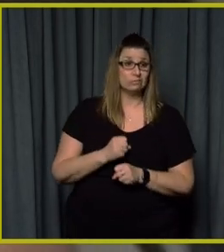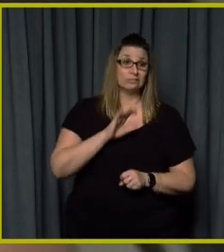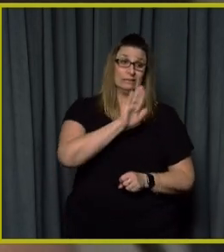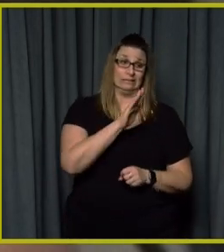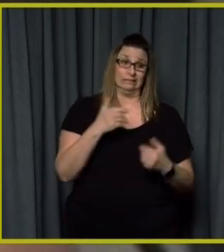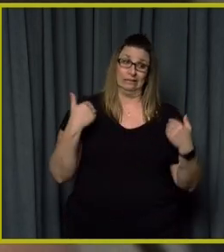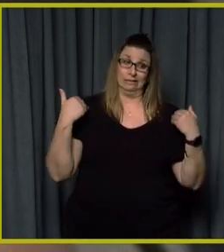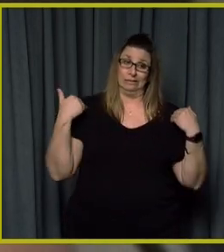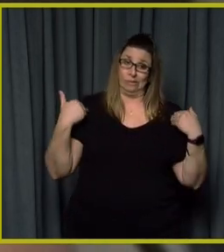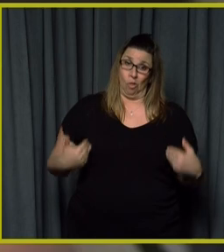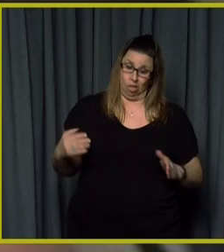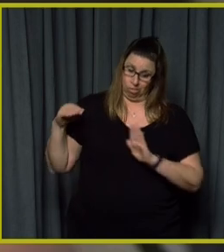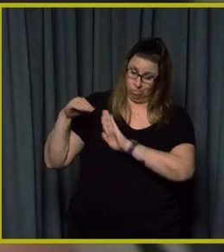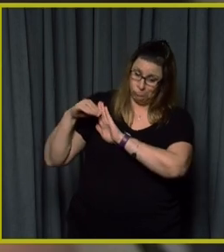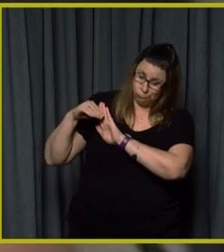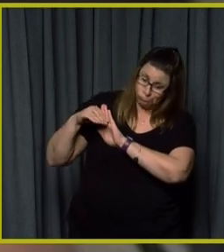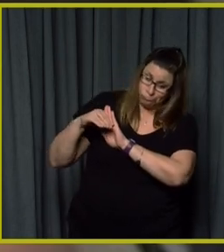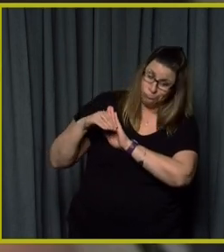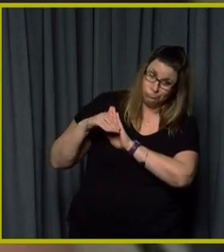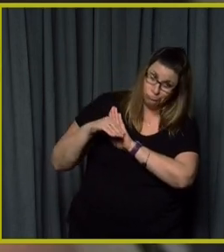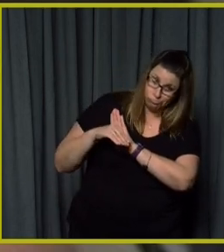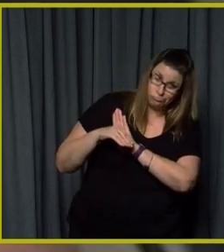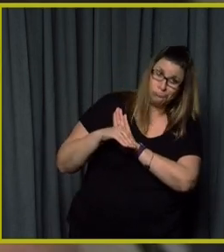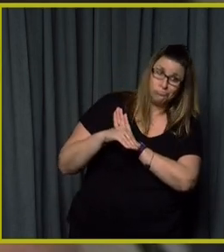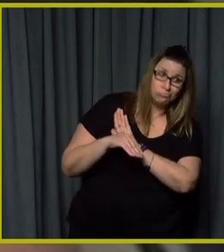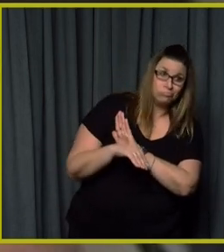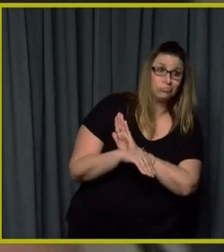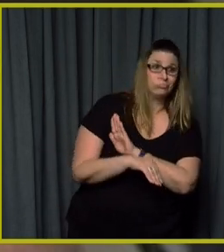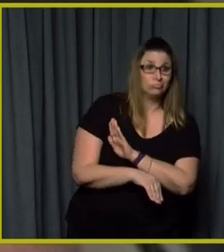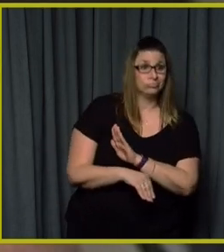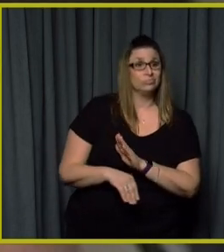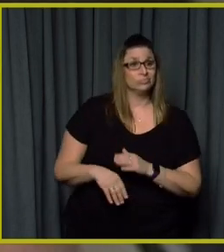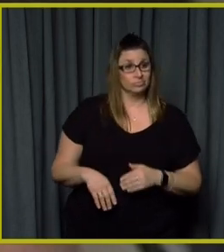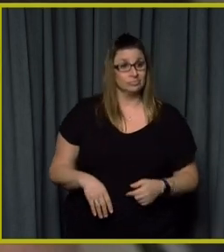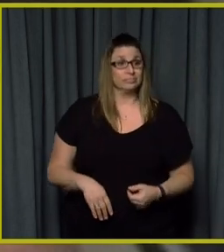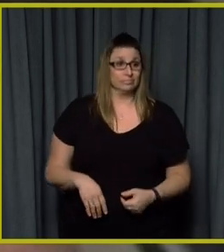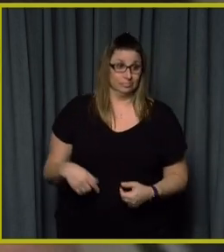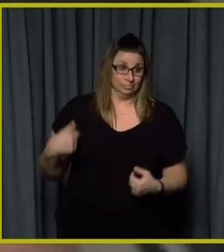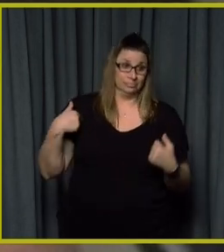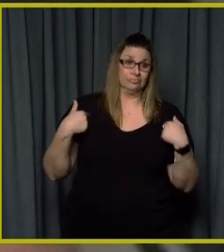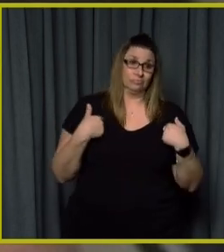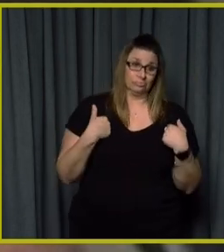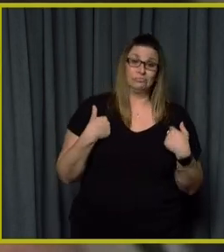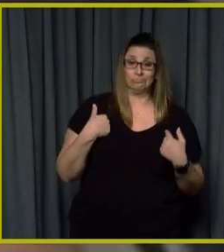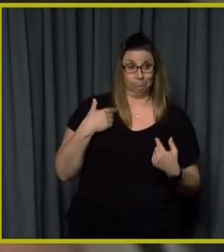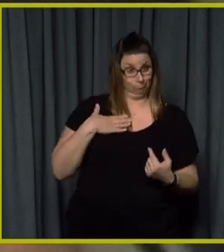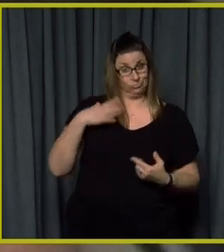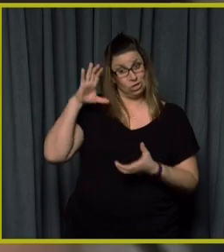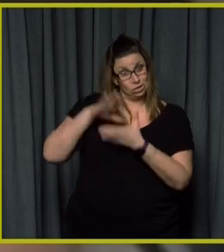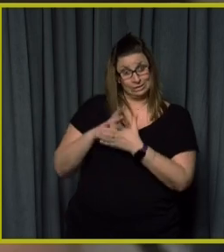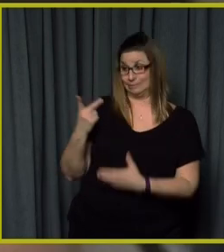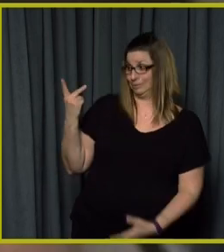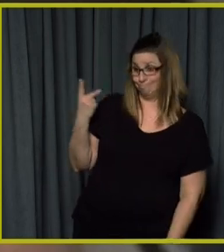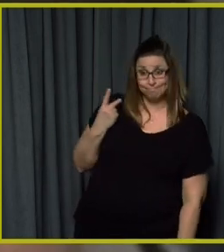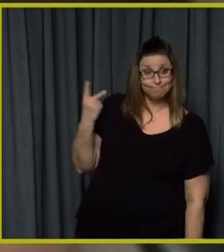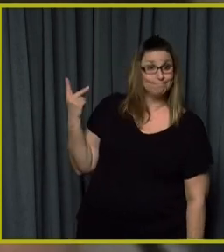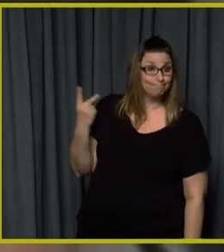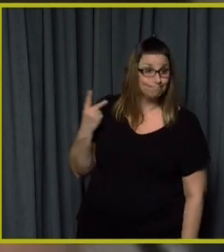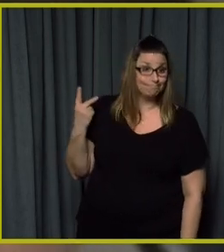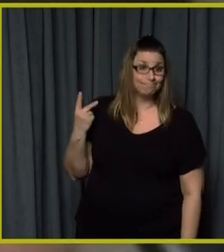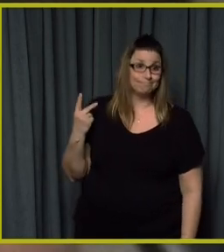a declining state. And we have been attempting, especially since the COVID, to get